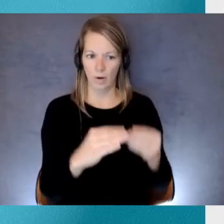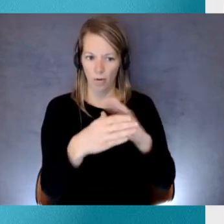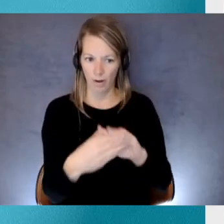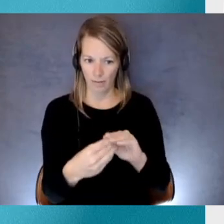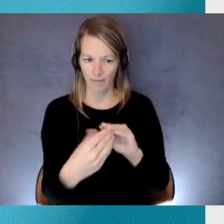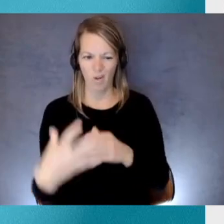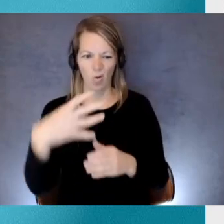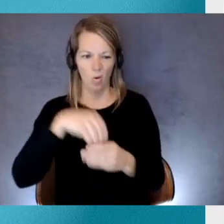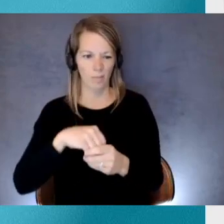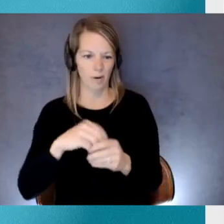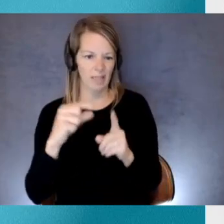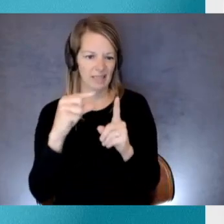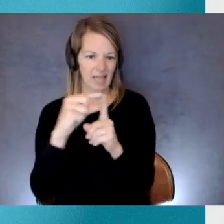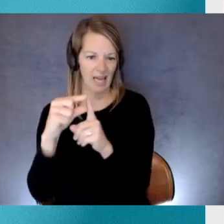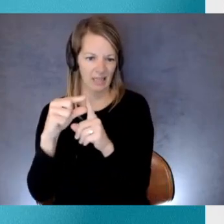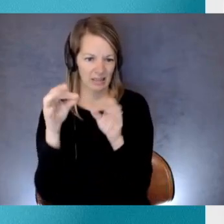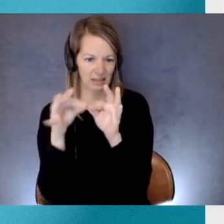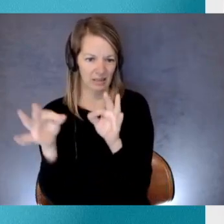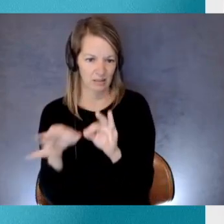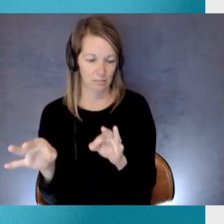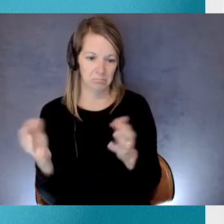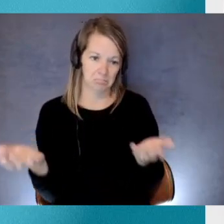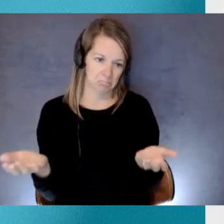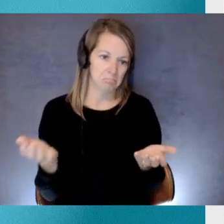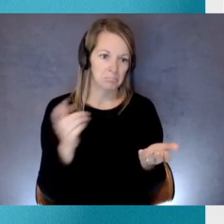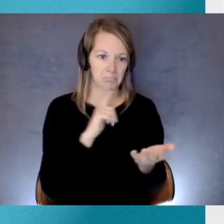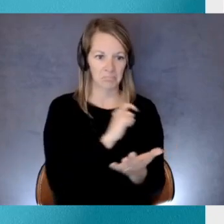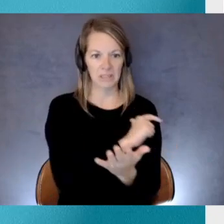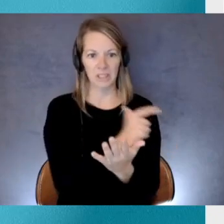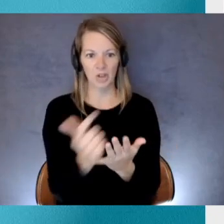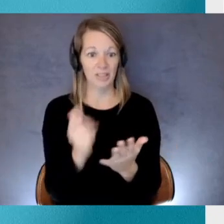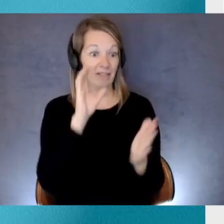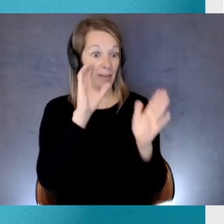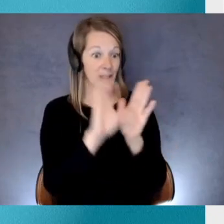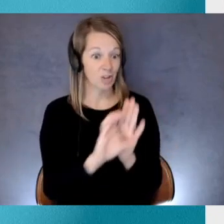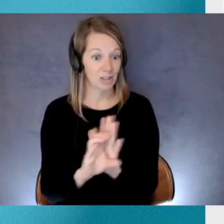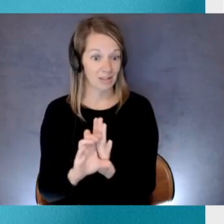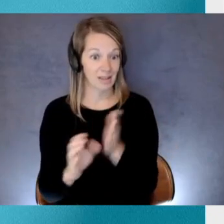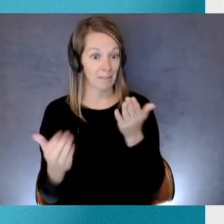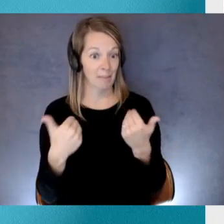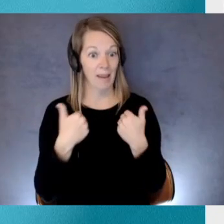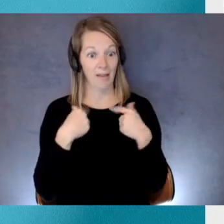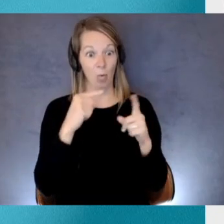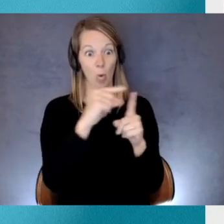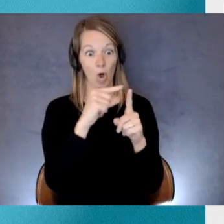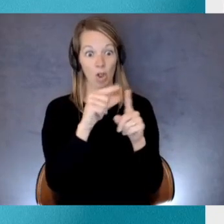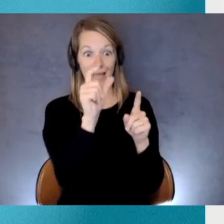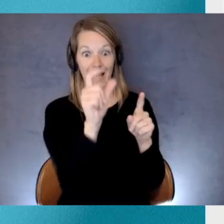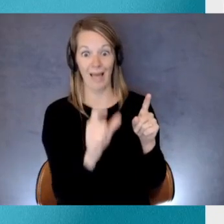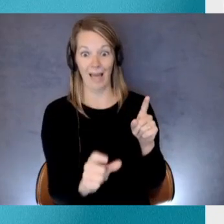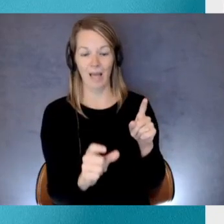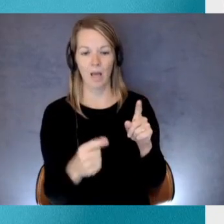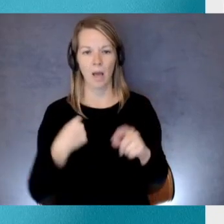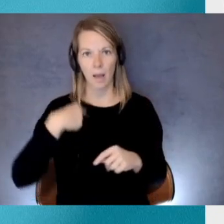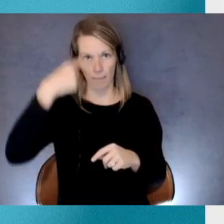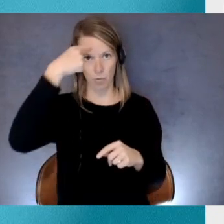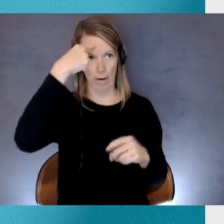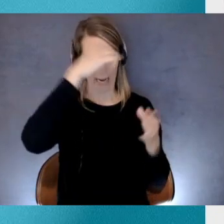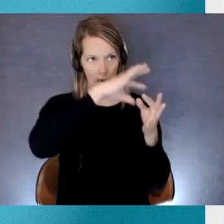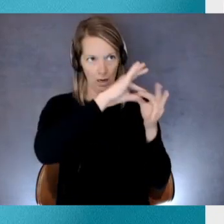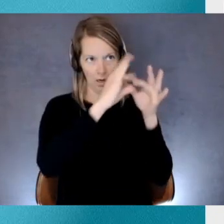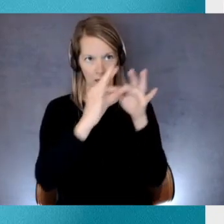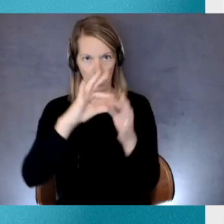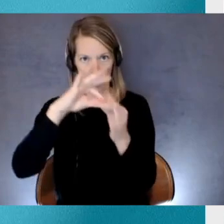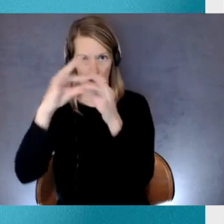incorporating text. So basically, it's a series of images that may have a few words in them, and our brains, interestingly,